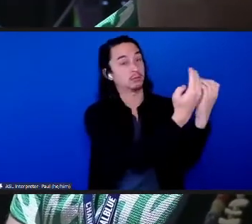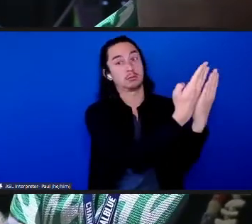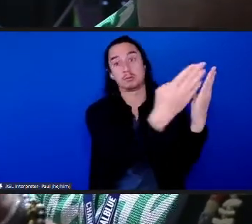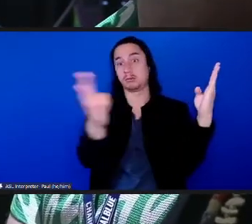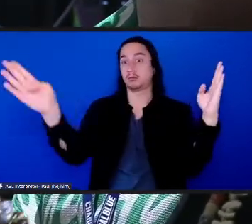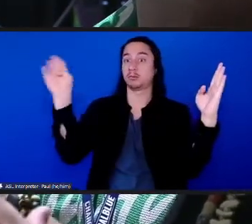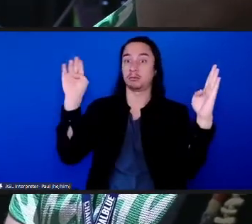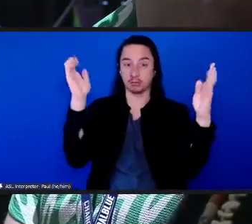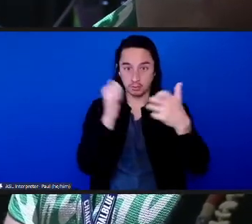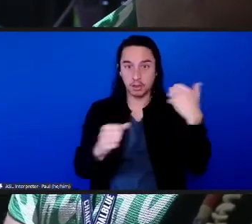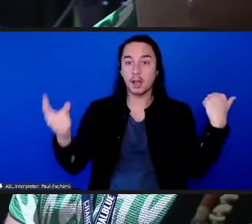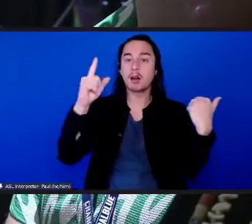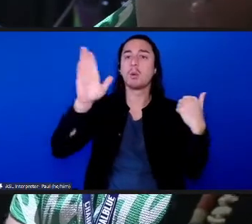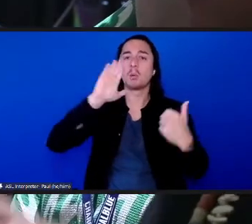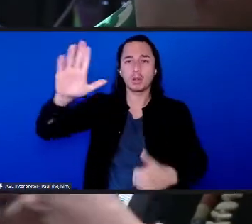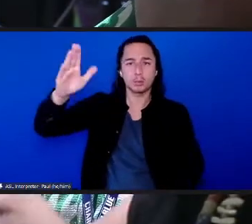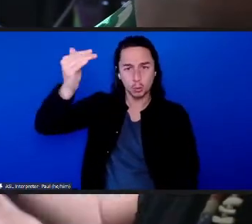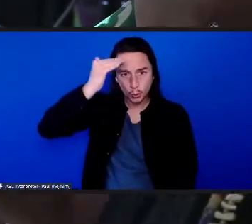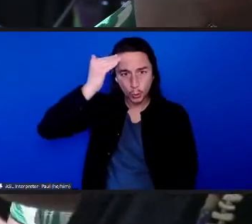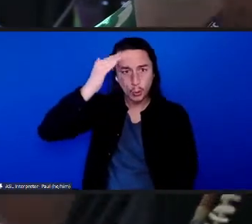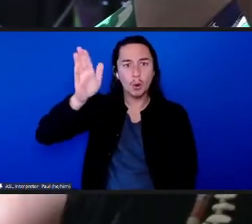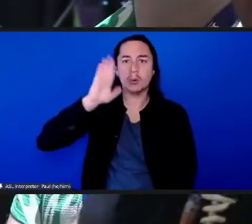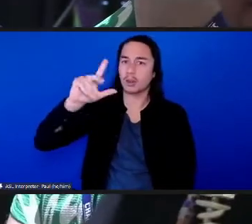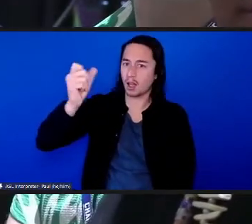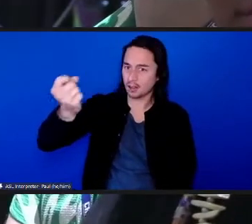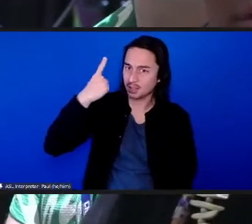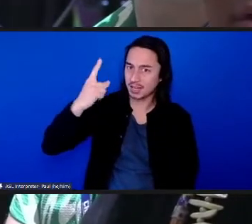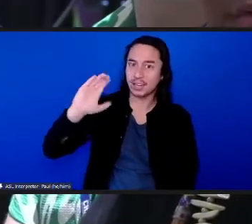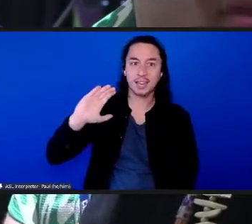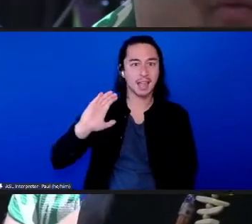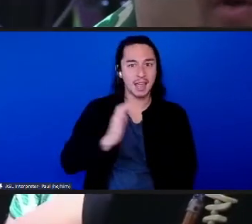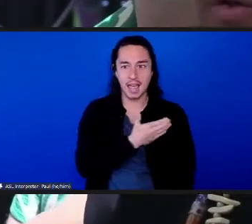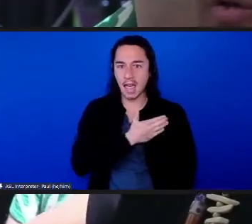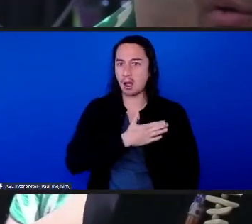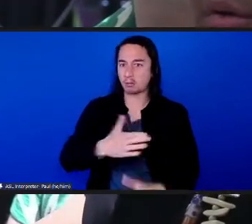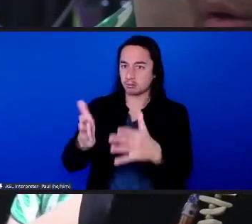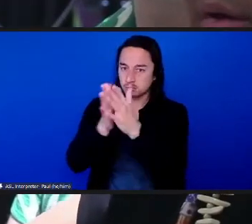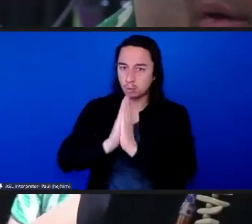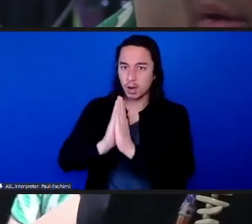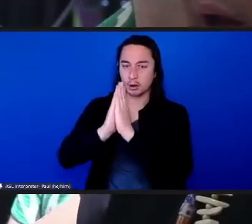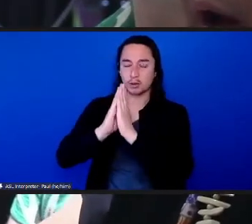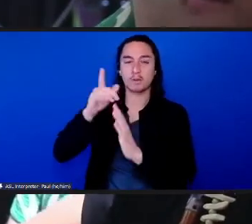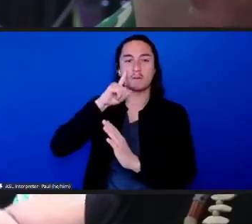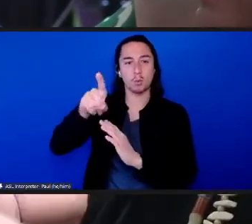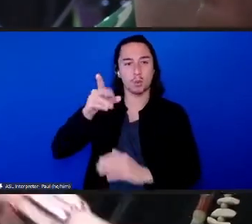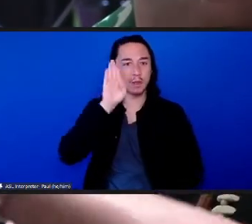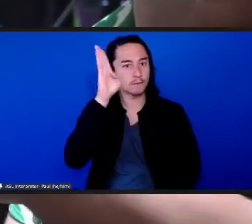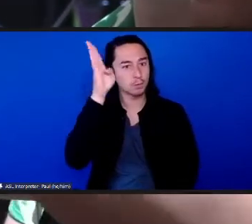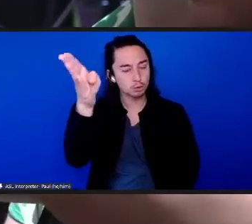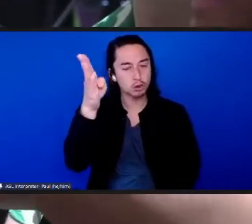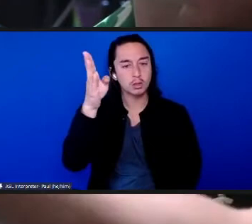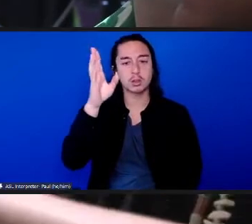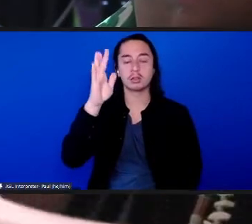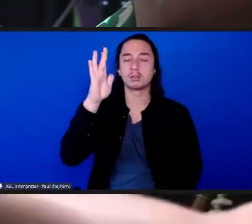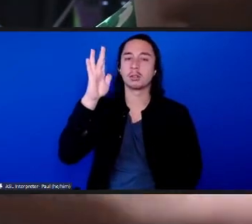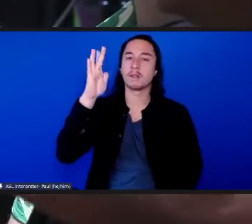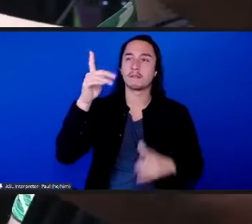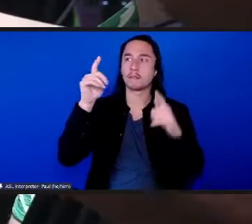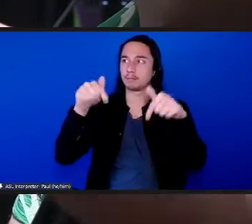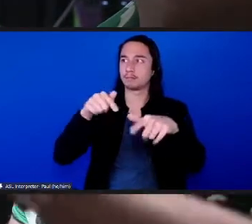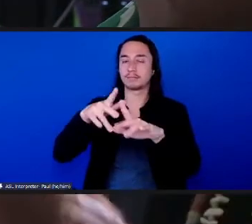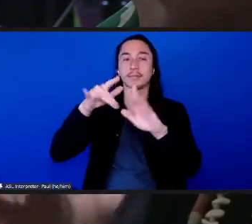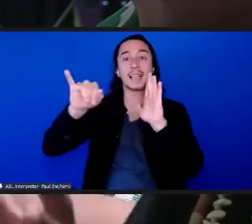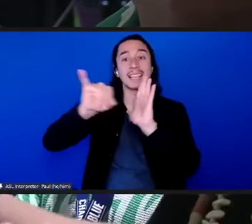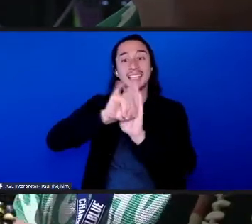can know and understand our earnest prayer for the future of the